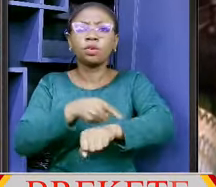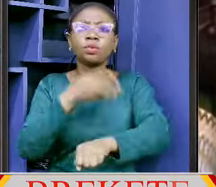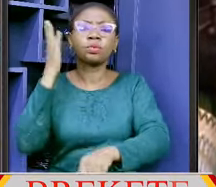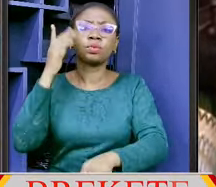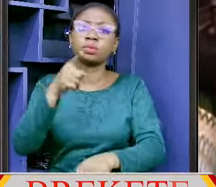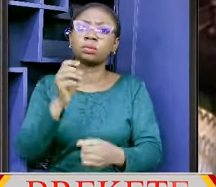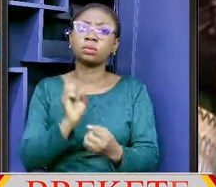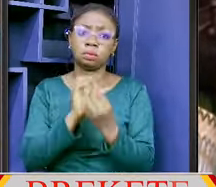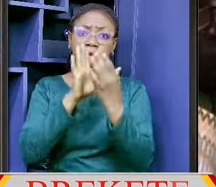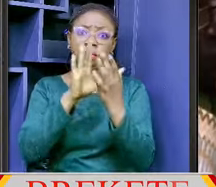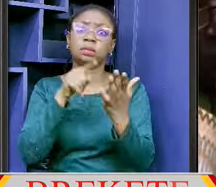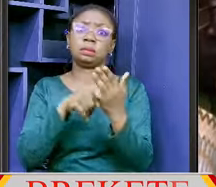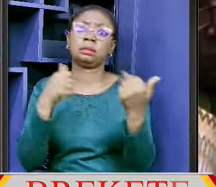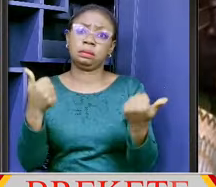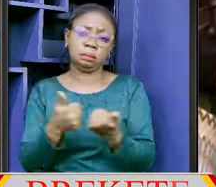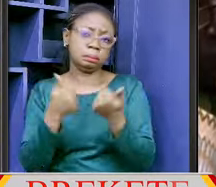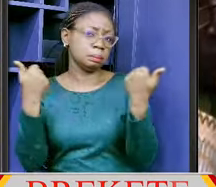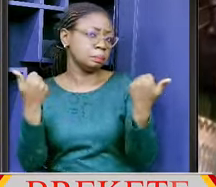these challenges?